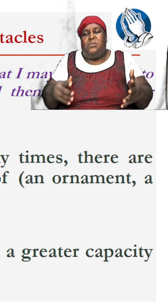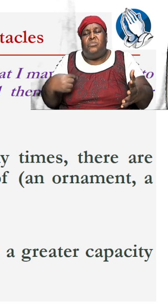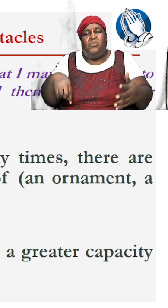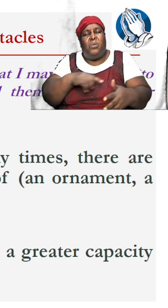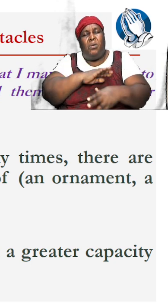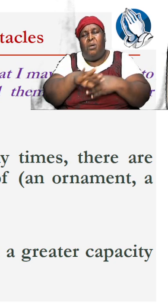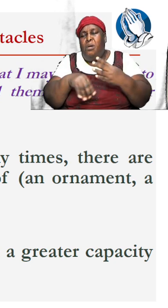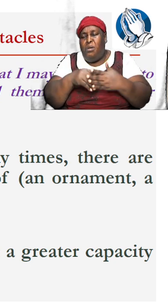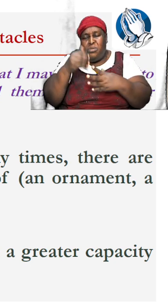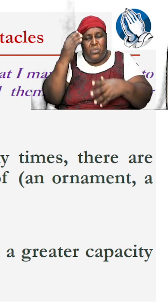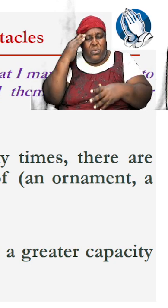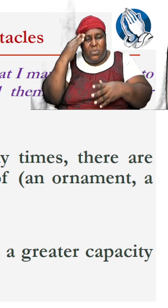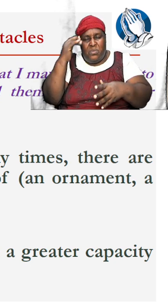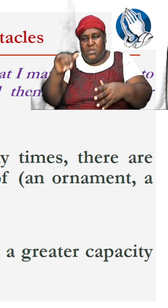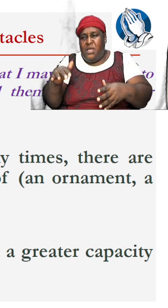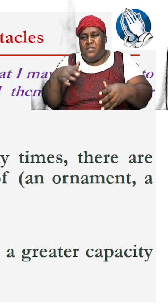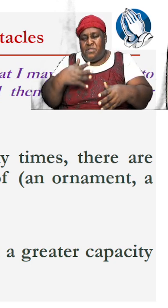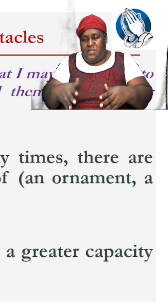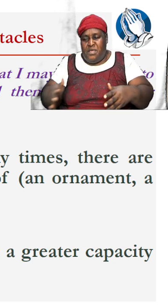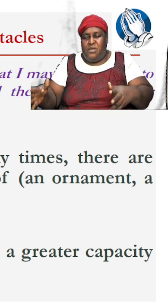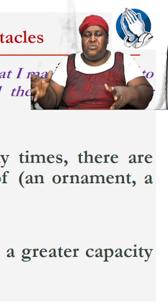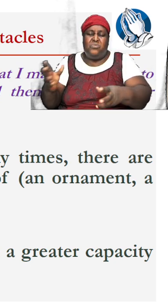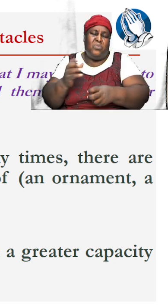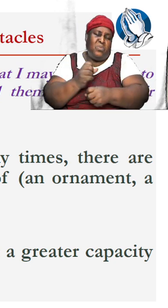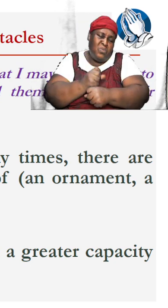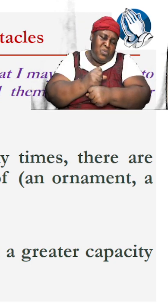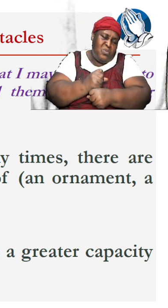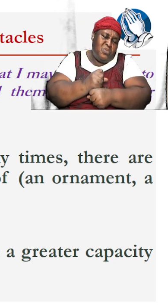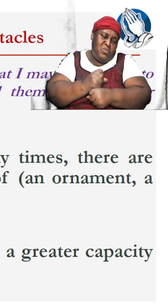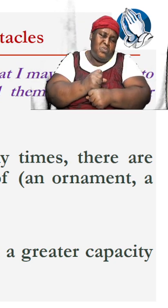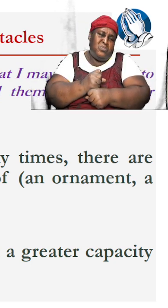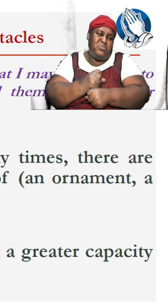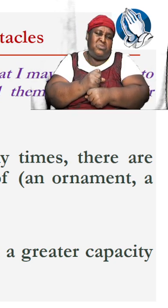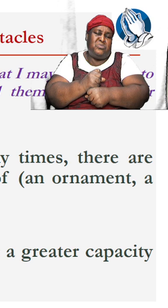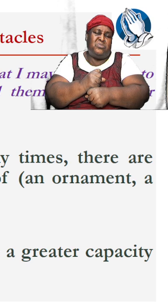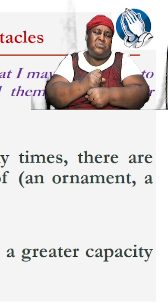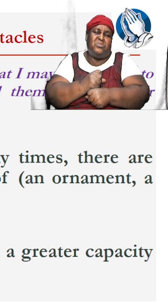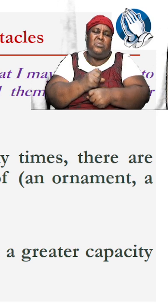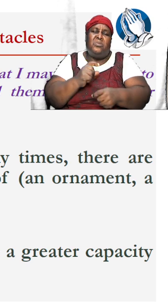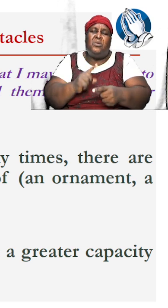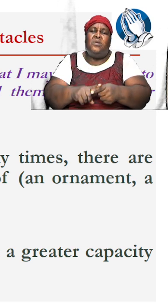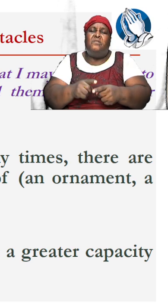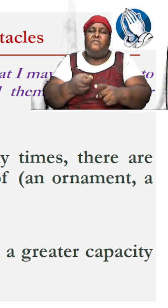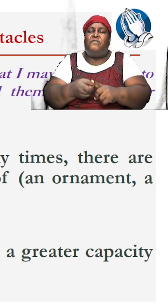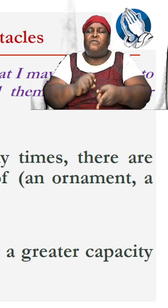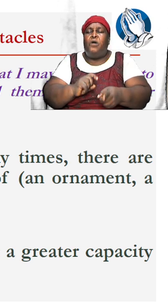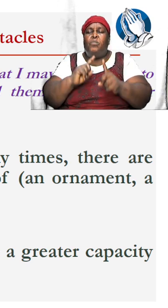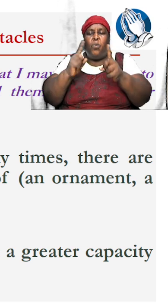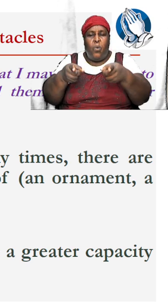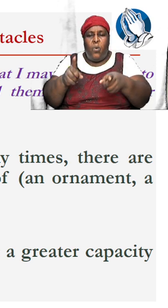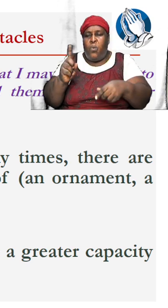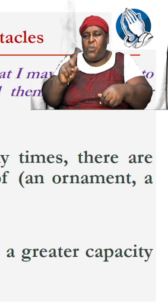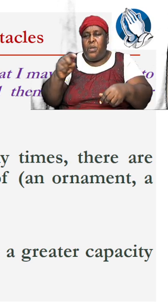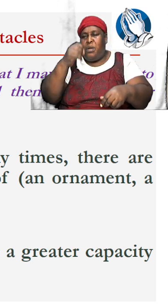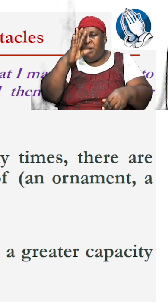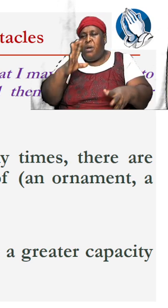lives that there are things that will hold us back, hallelujah, from getting where God would want us